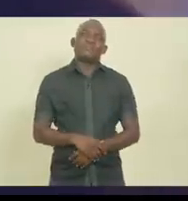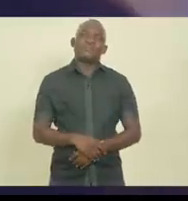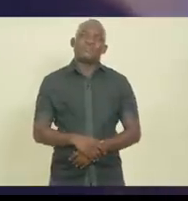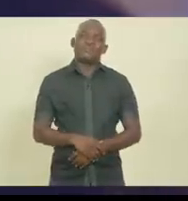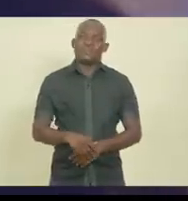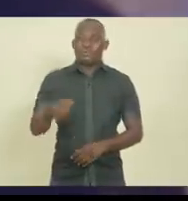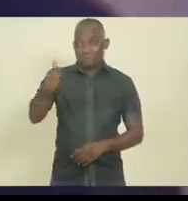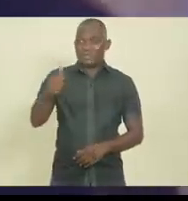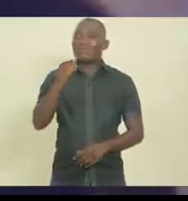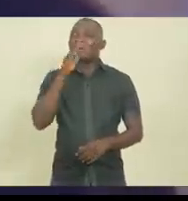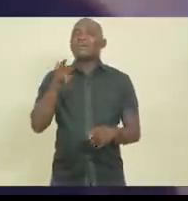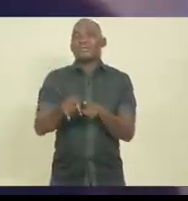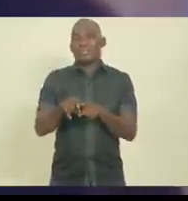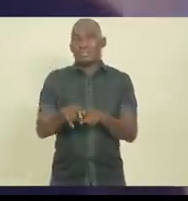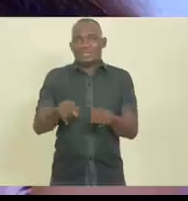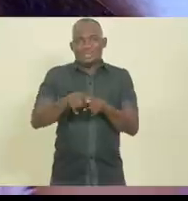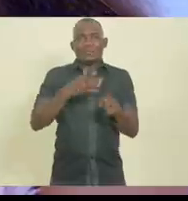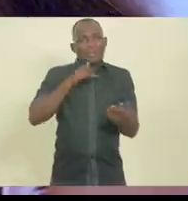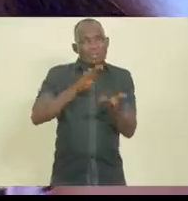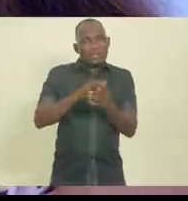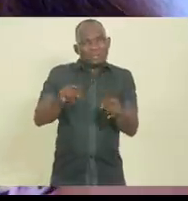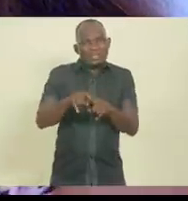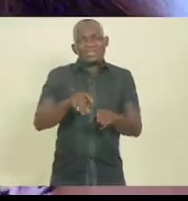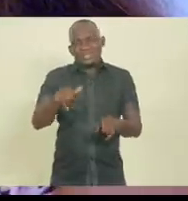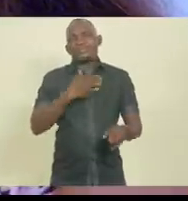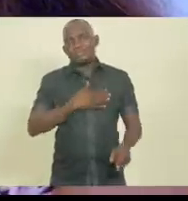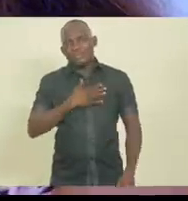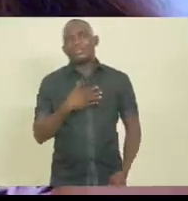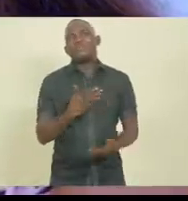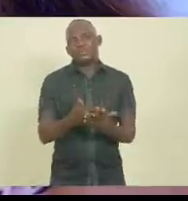mom and my wife. Please.